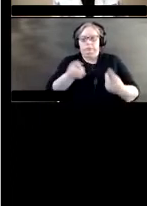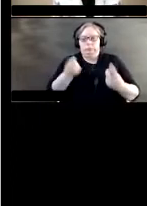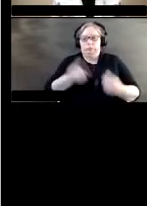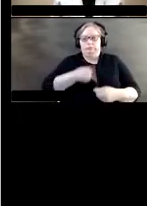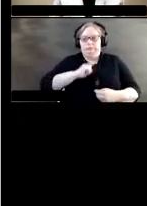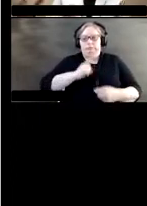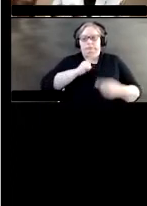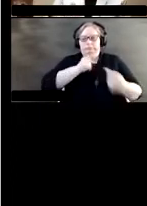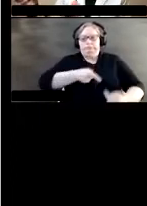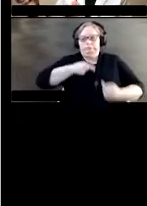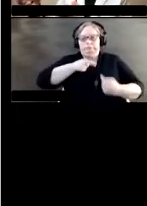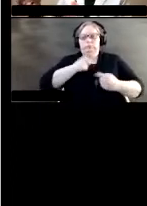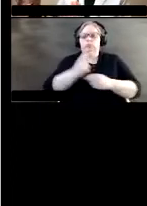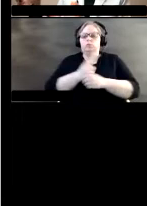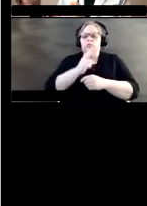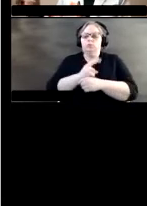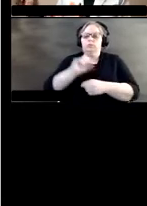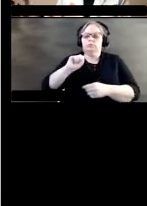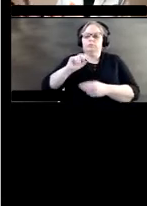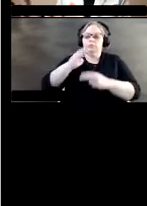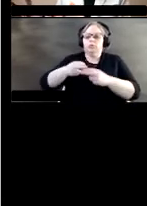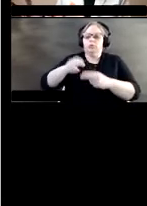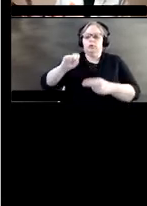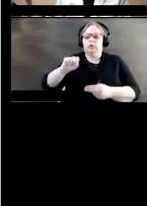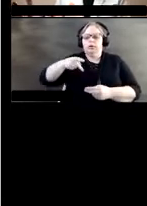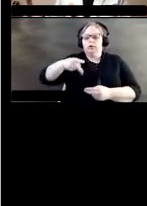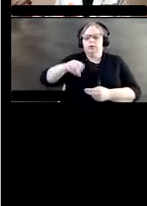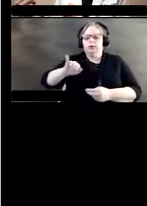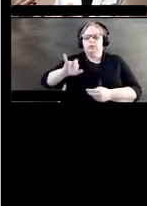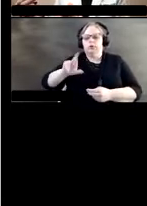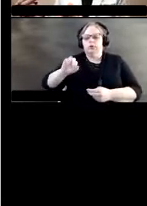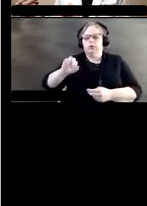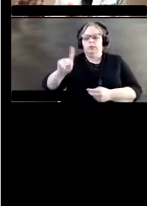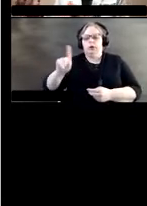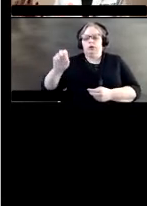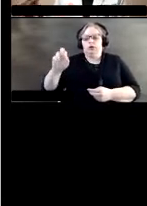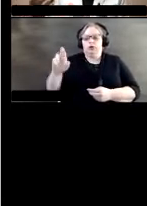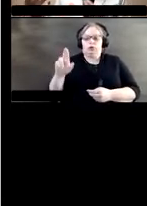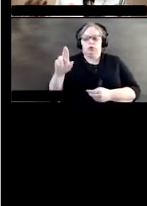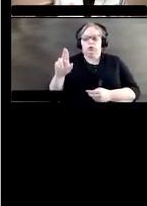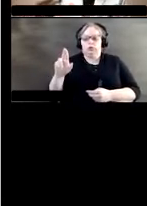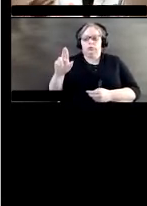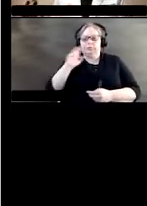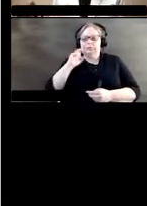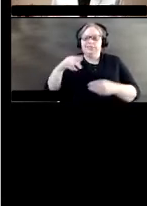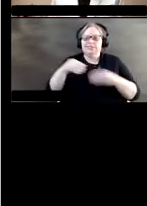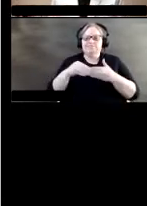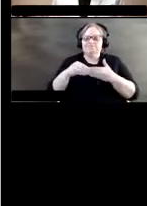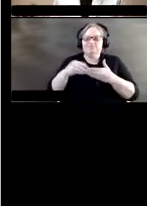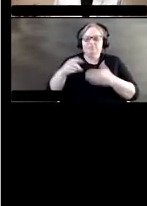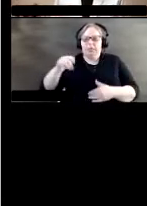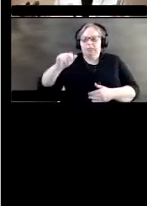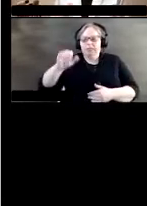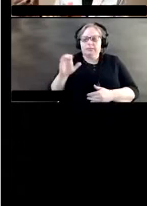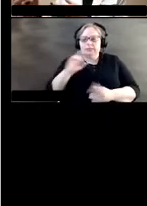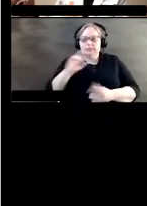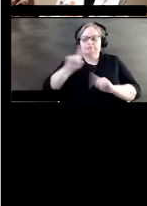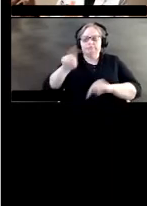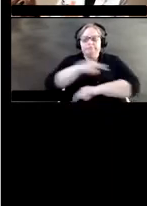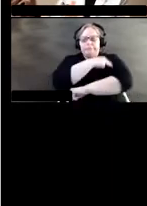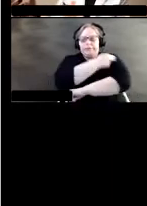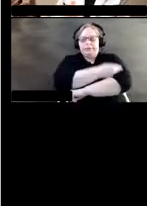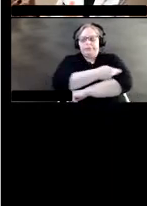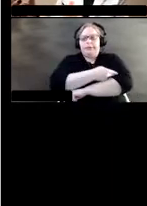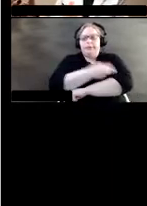spirometer is that plastic thing you get if you go to the hospital, and especially if you have any breathing issues or if you've been laying in bed, they give you